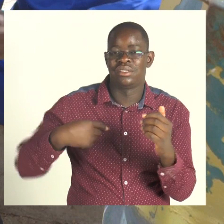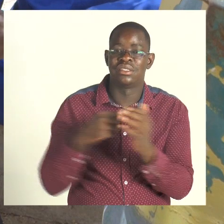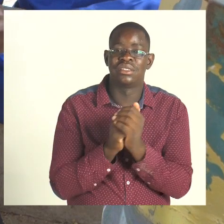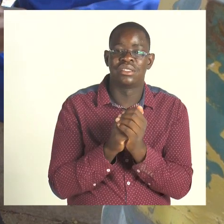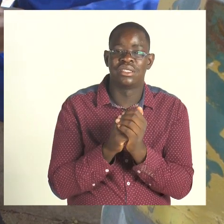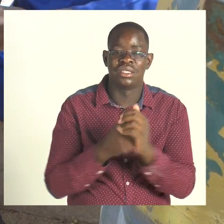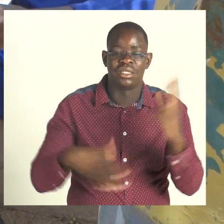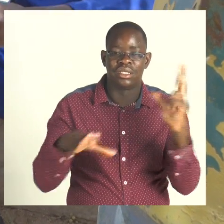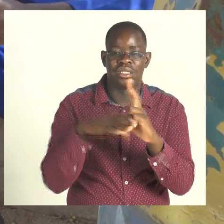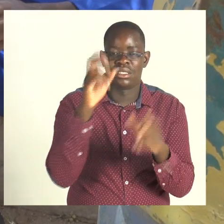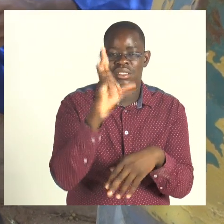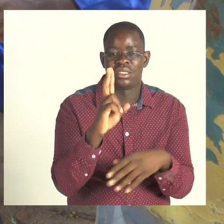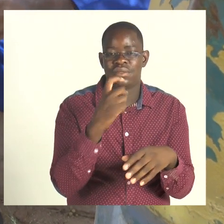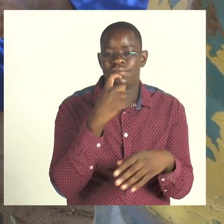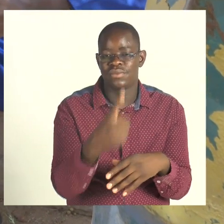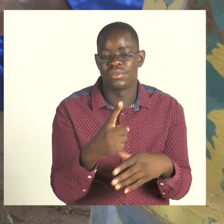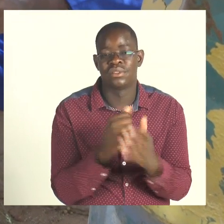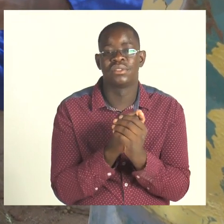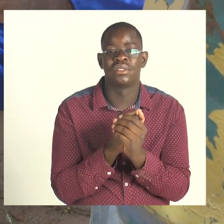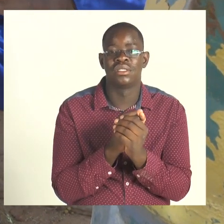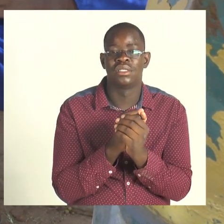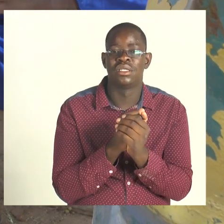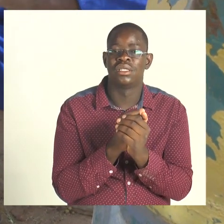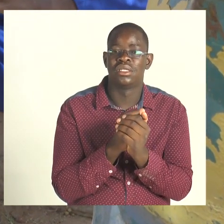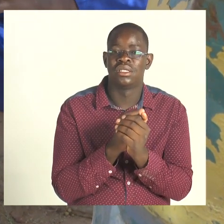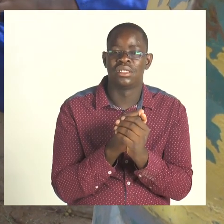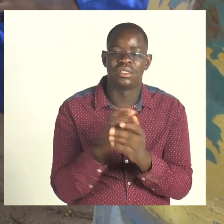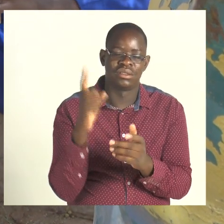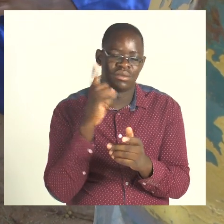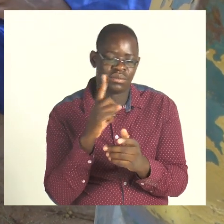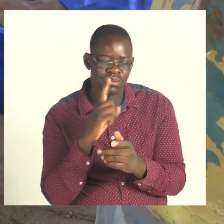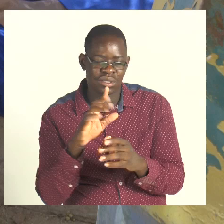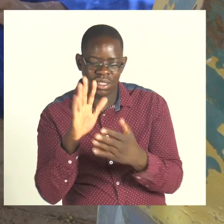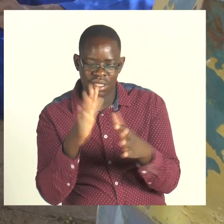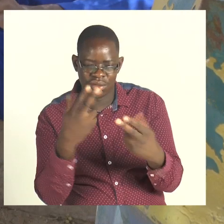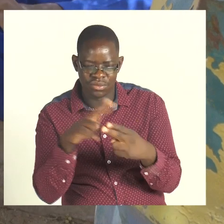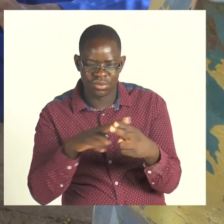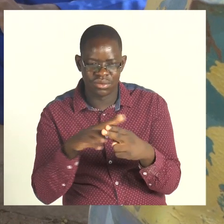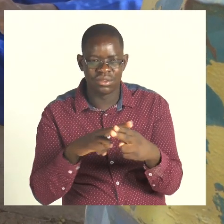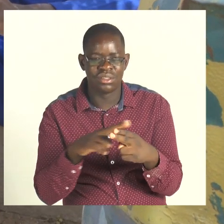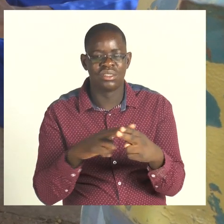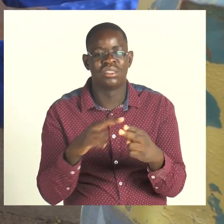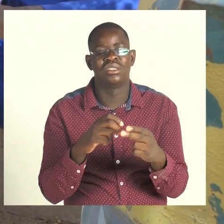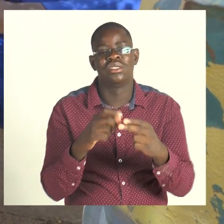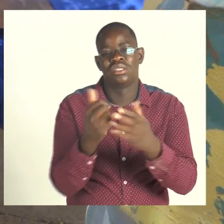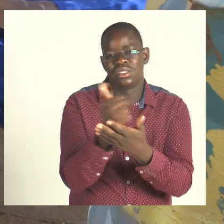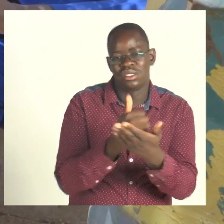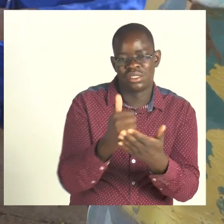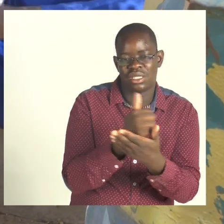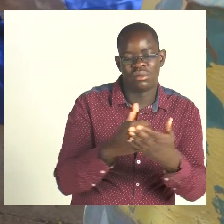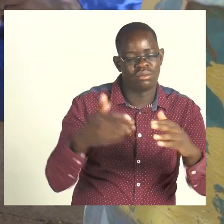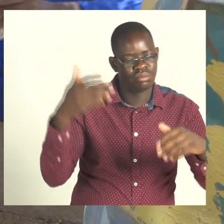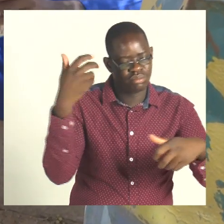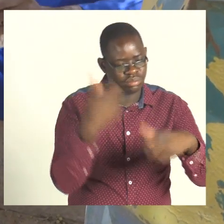The agricultural officer has taught us carefully how to use land reclamation without